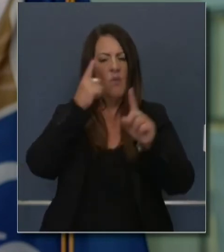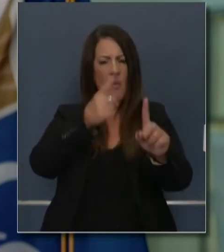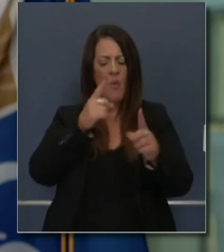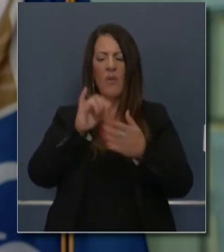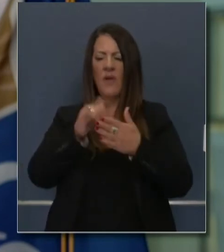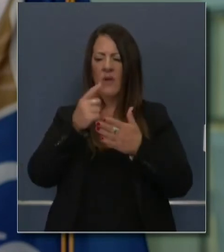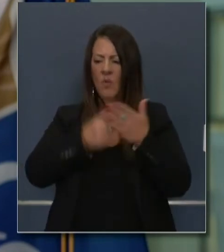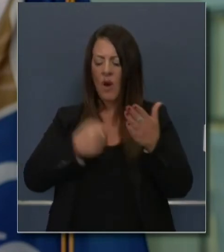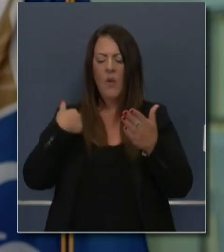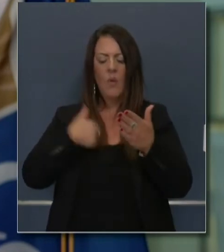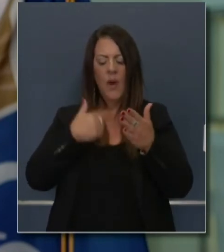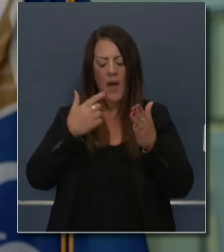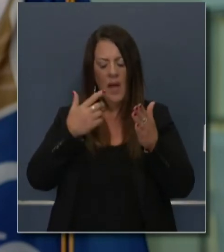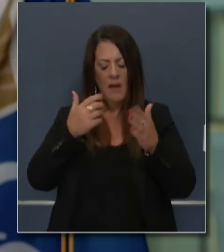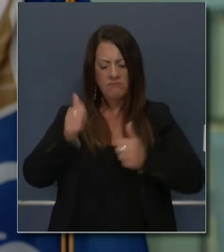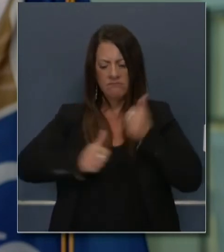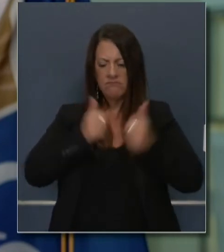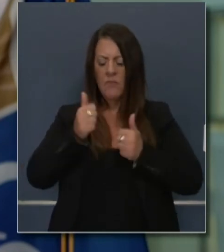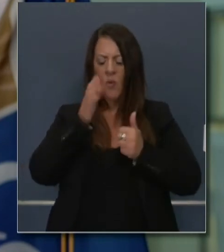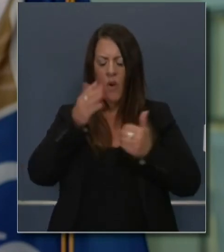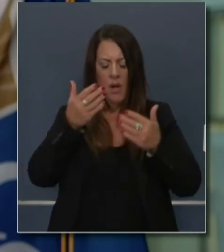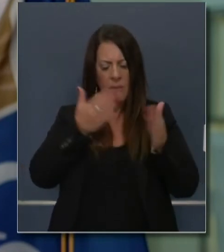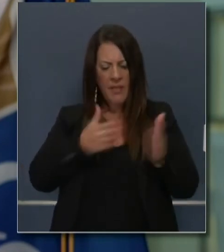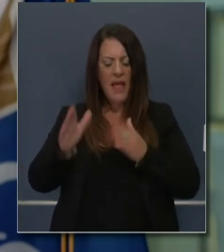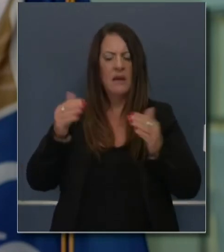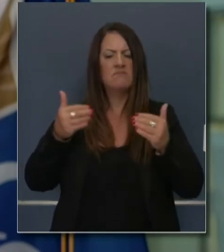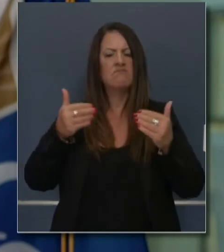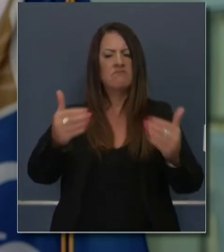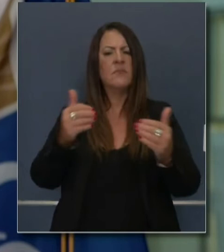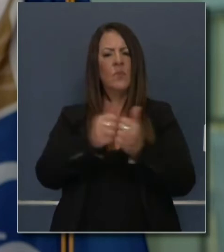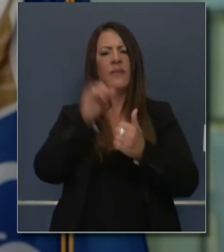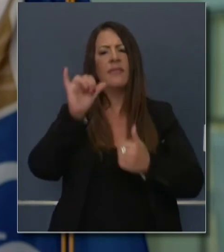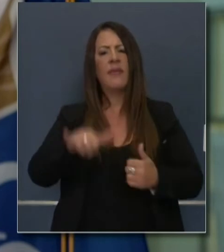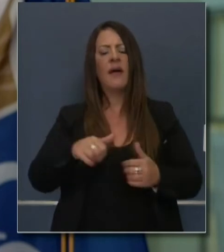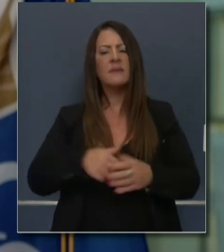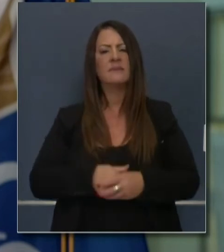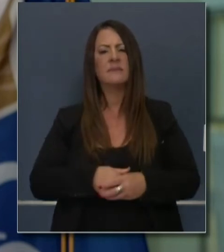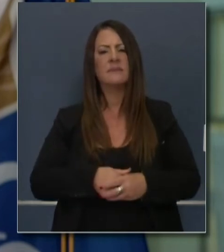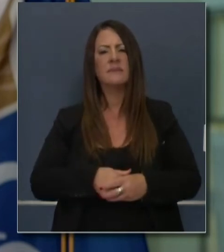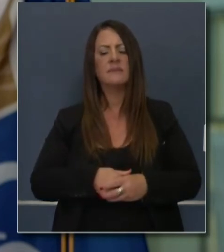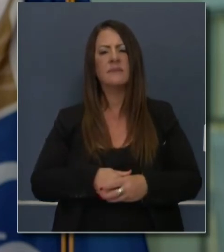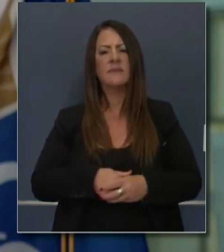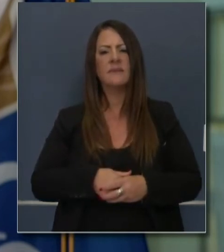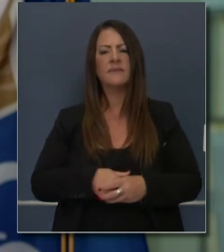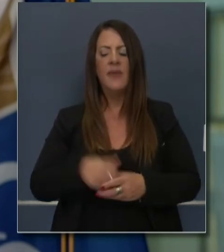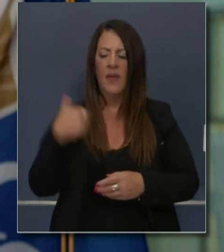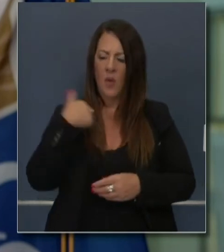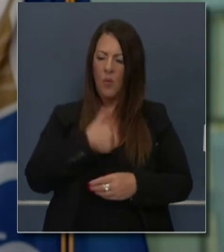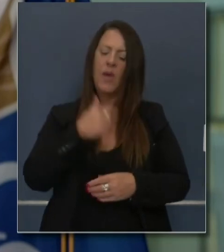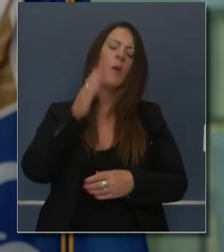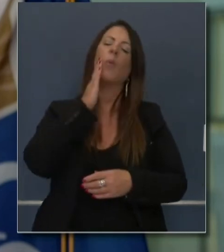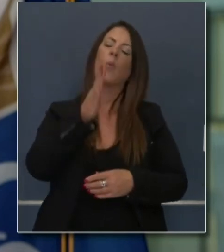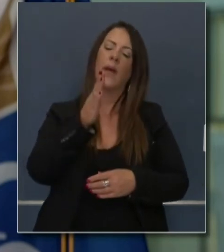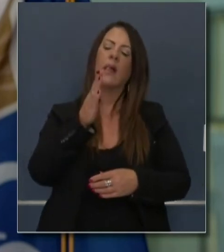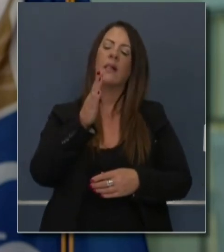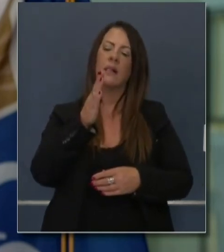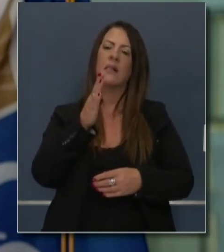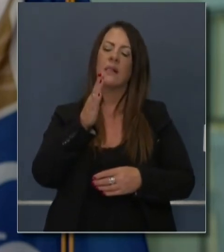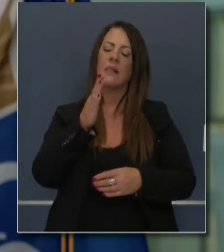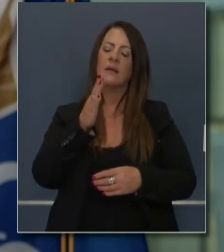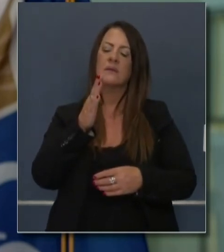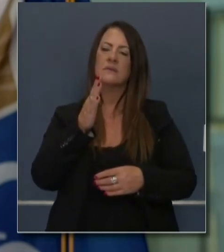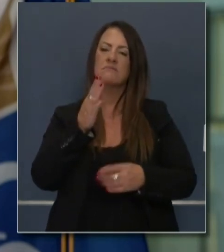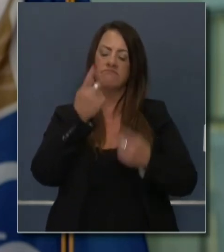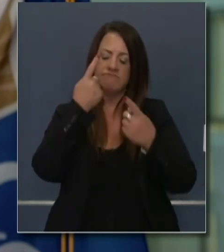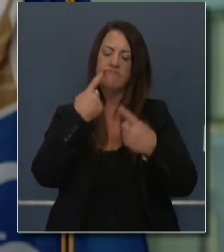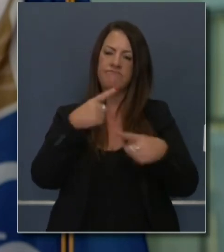continue to advance it, and as the resources present themselves, I can assure you we will mark that moment where we, forgive